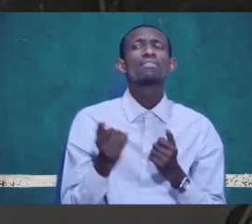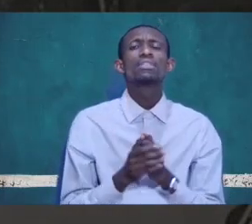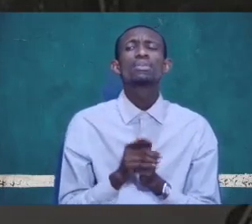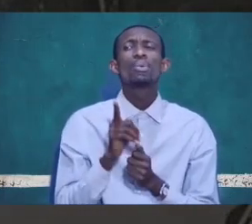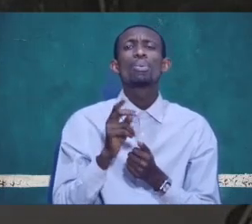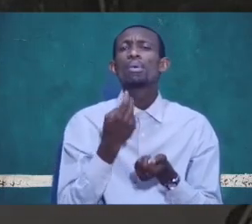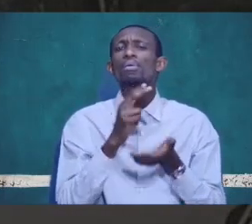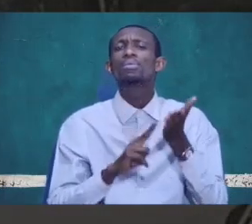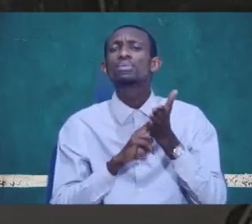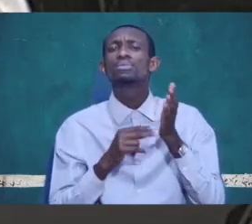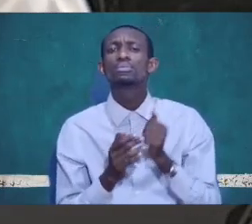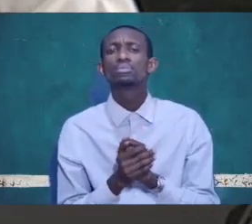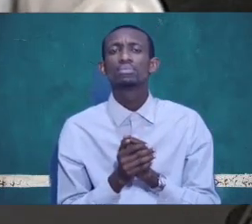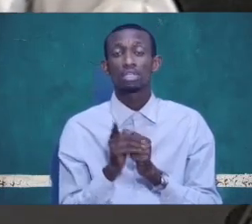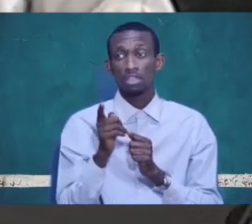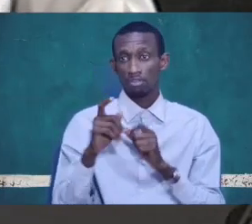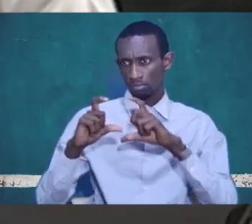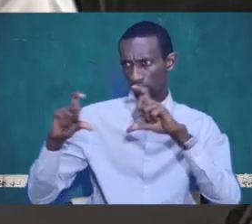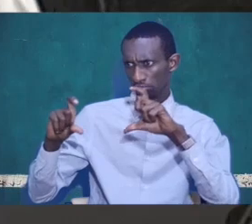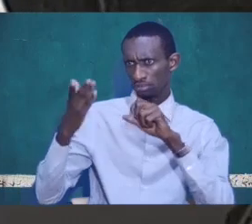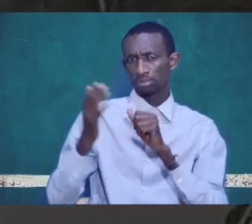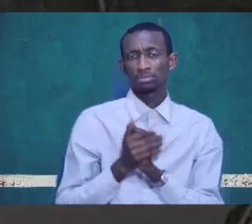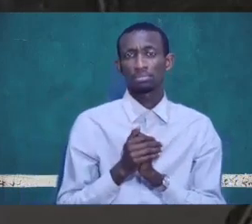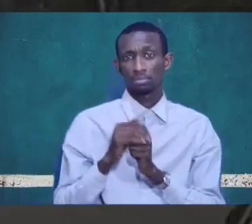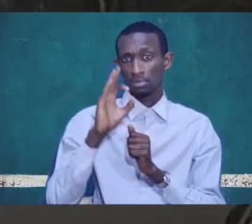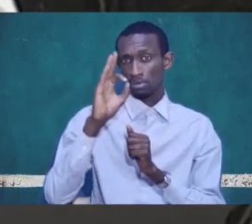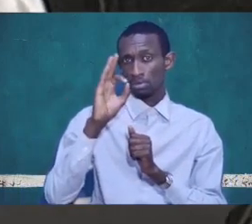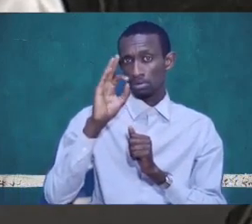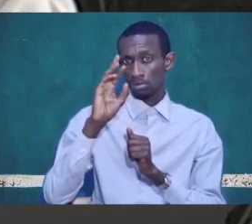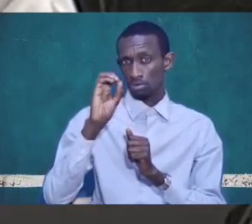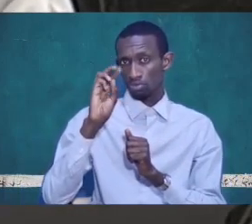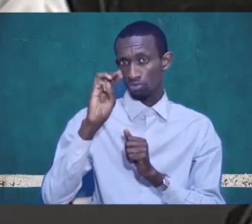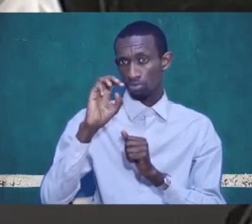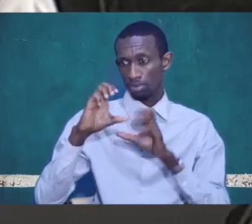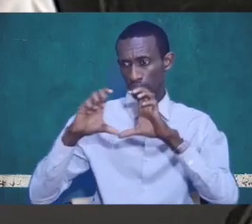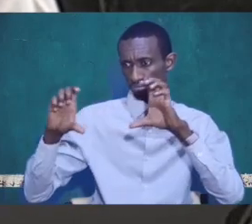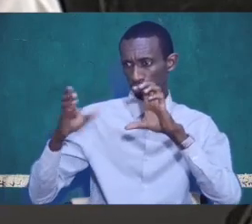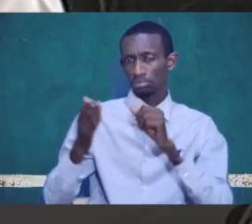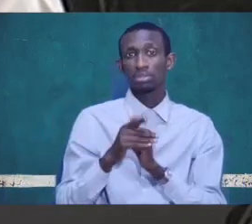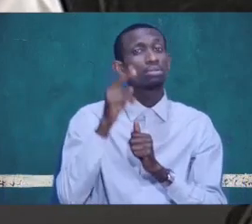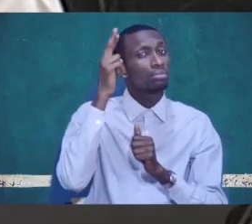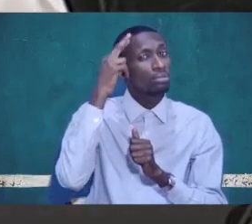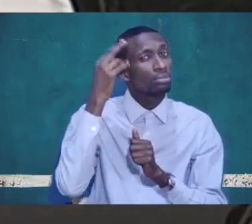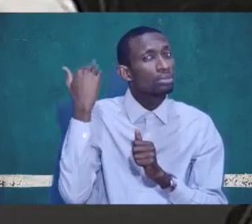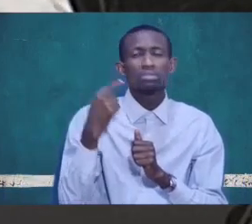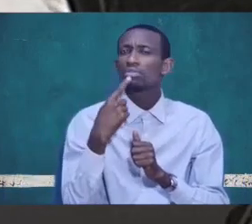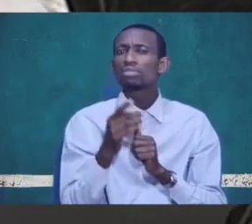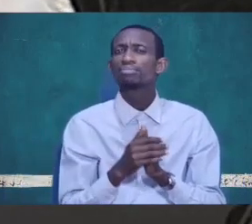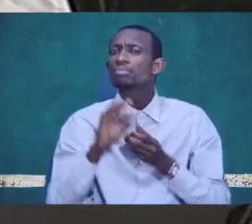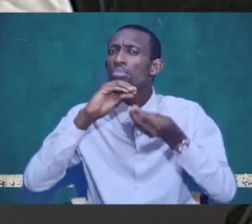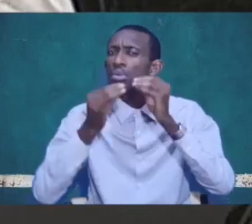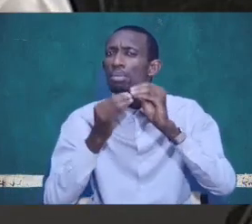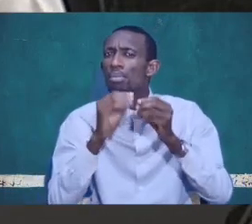use. There is a formula. Remember, we said that the number